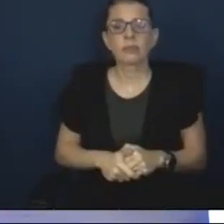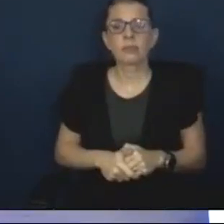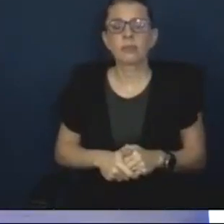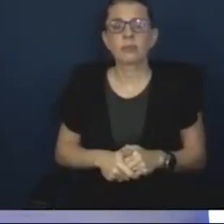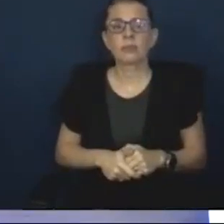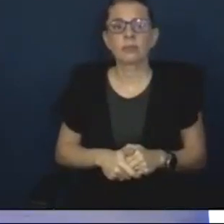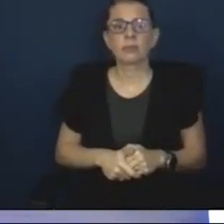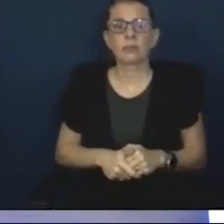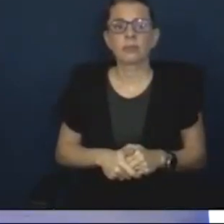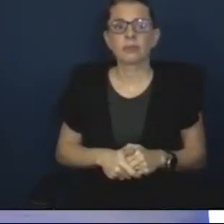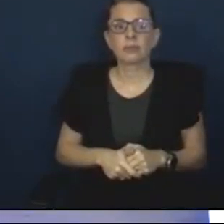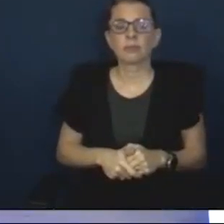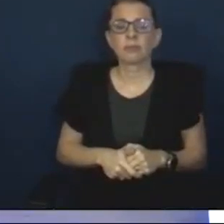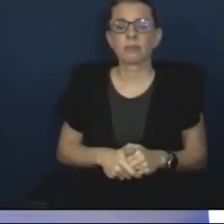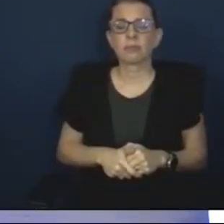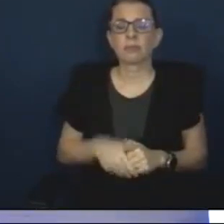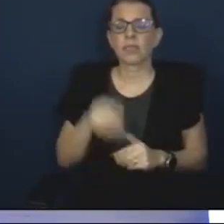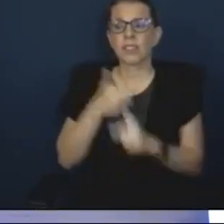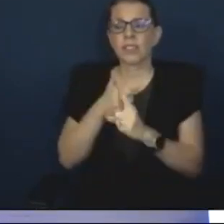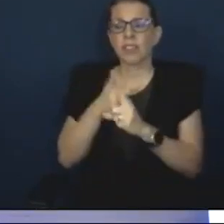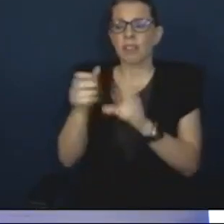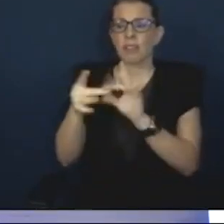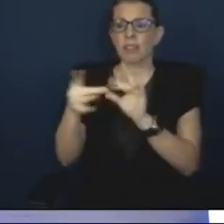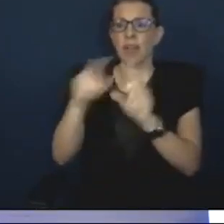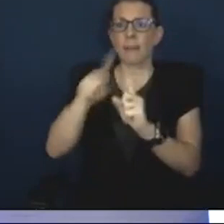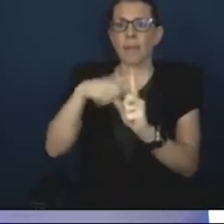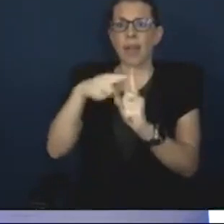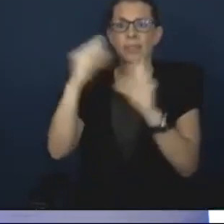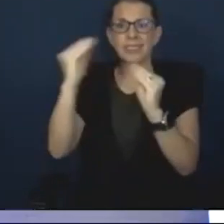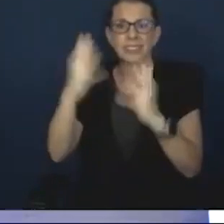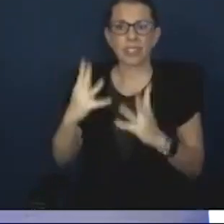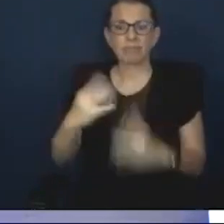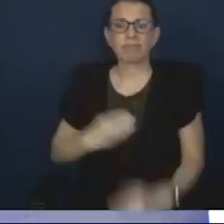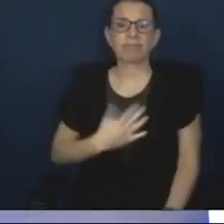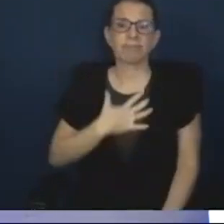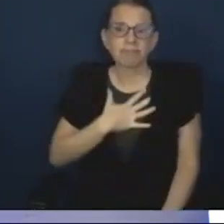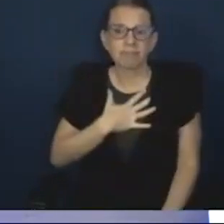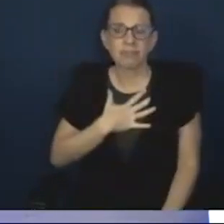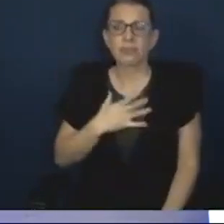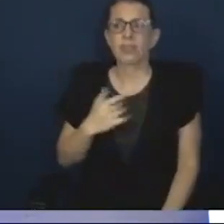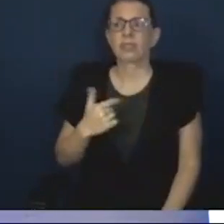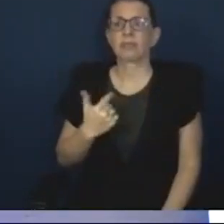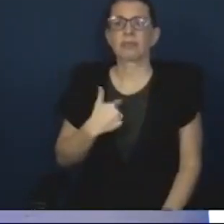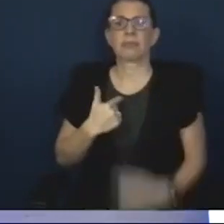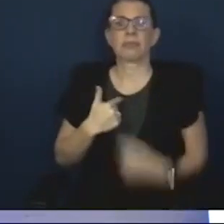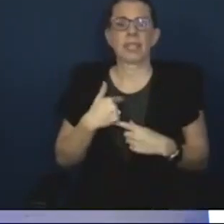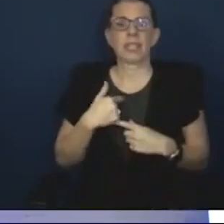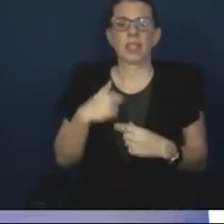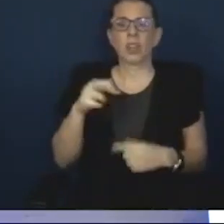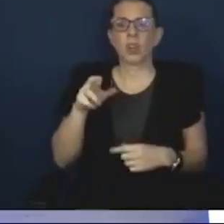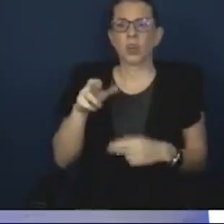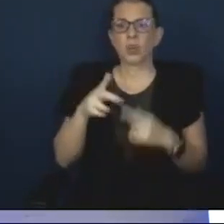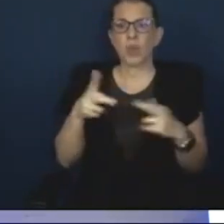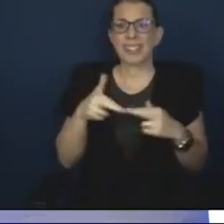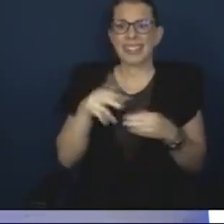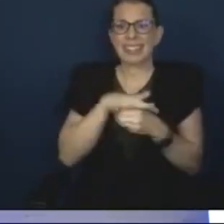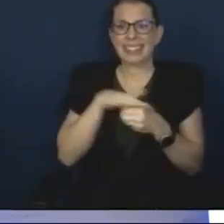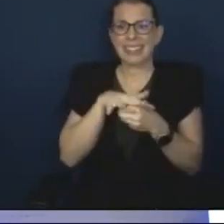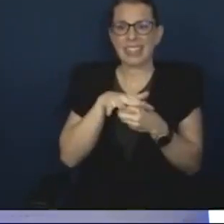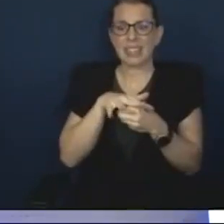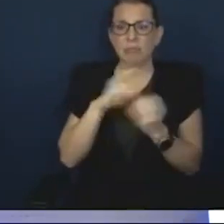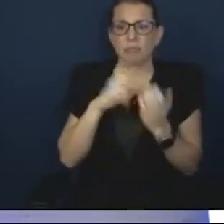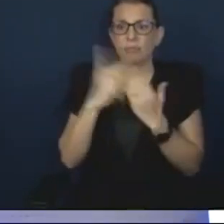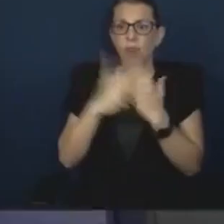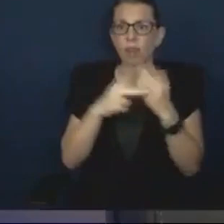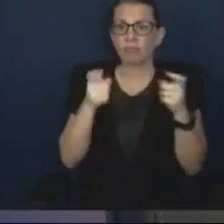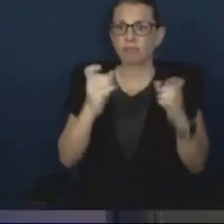your points about being a teacher are heartwarming to me. I was a residency program director very early in my academic life, and that's still